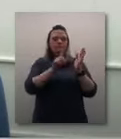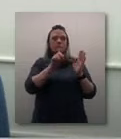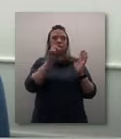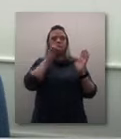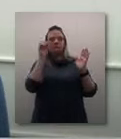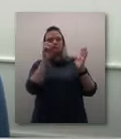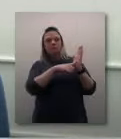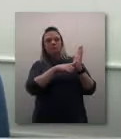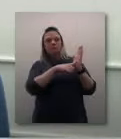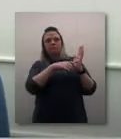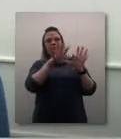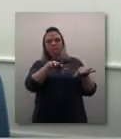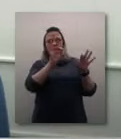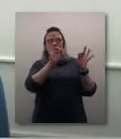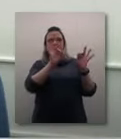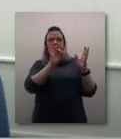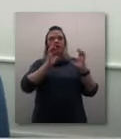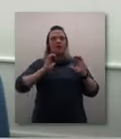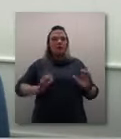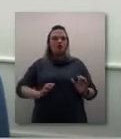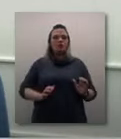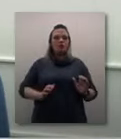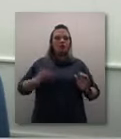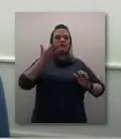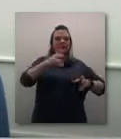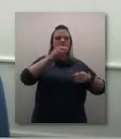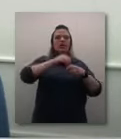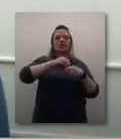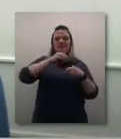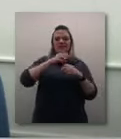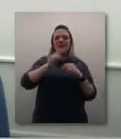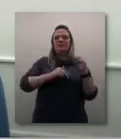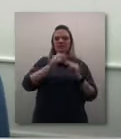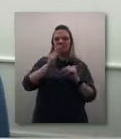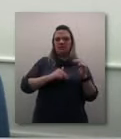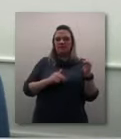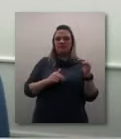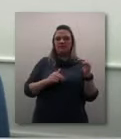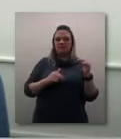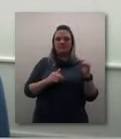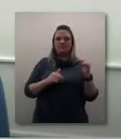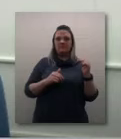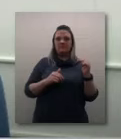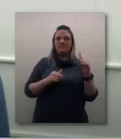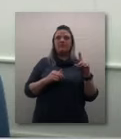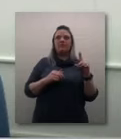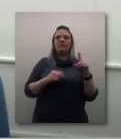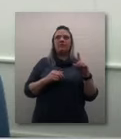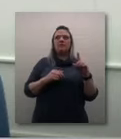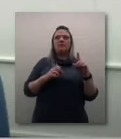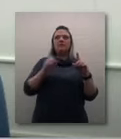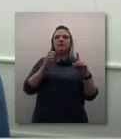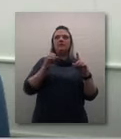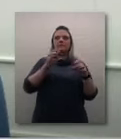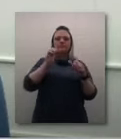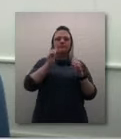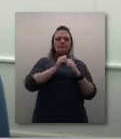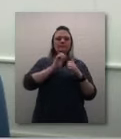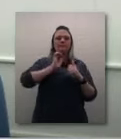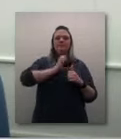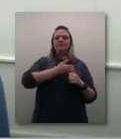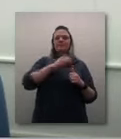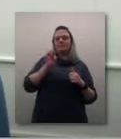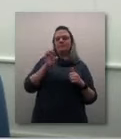there was service of customers inside the facility, and so they came in with our Erie County